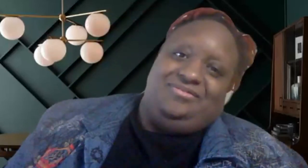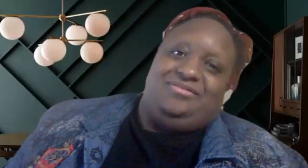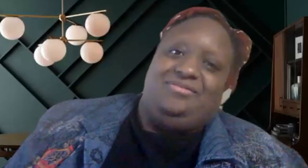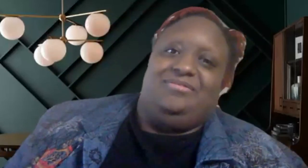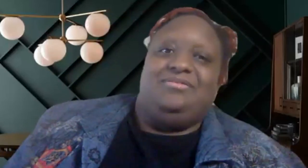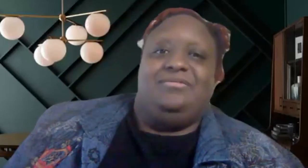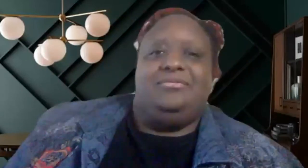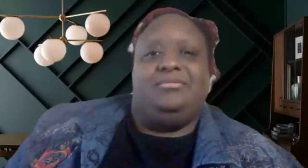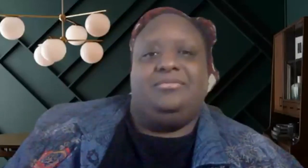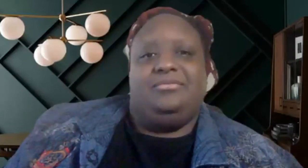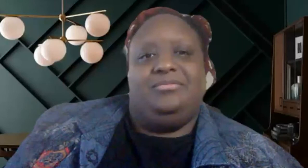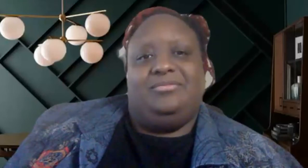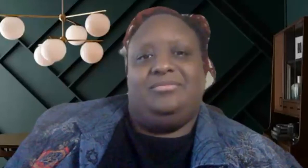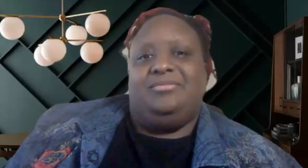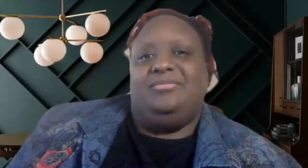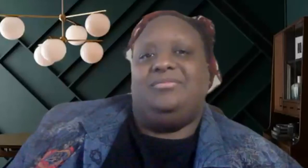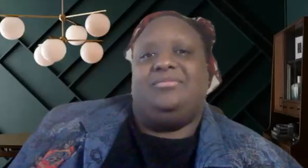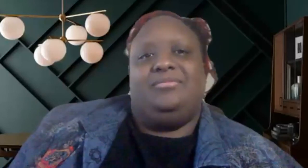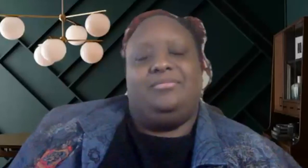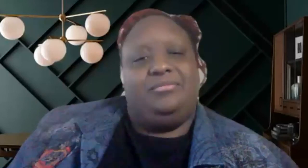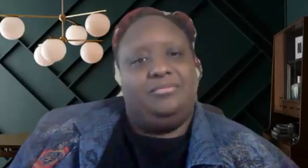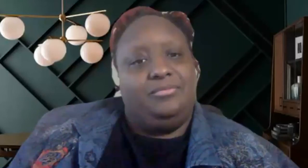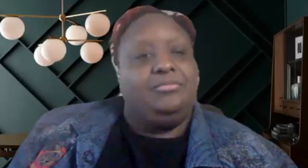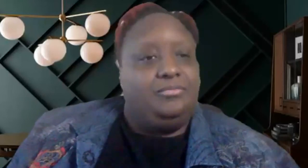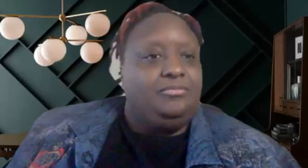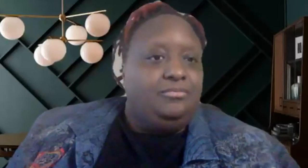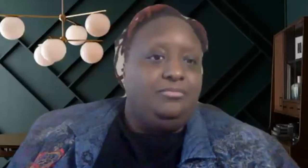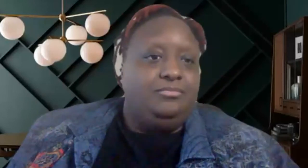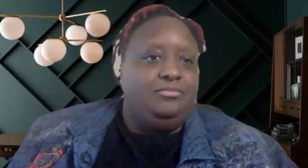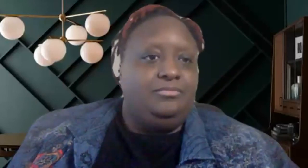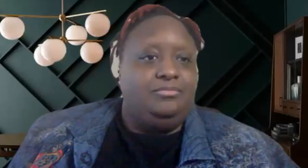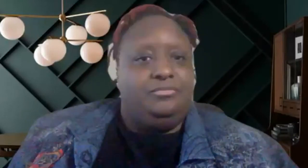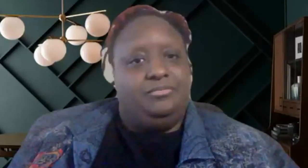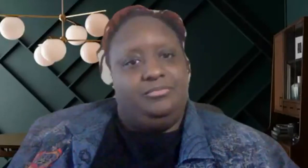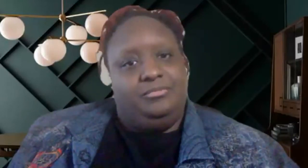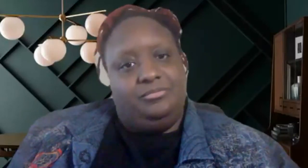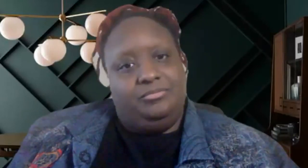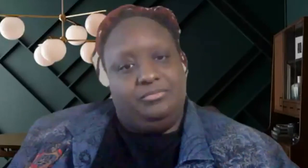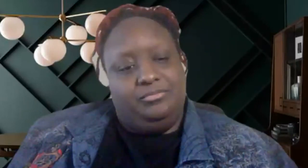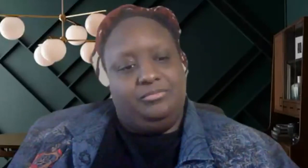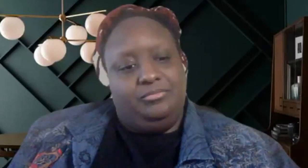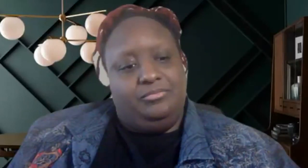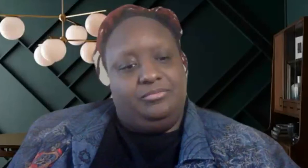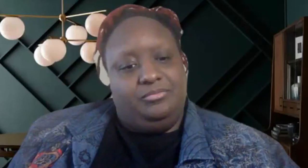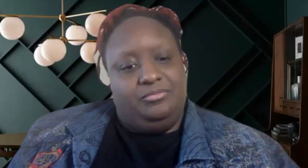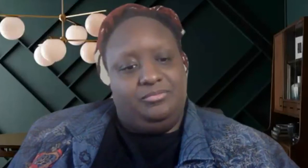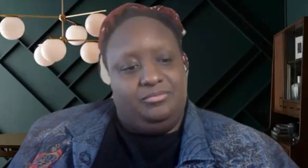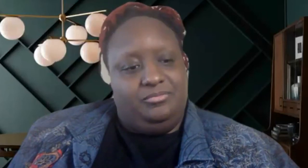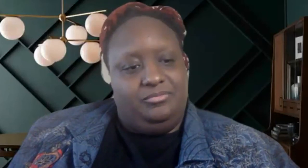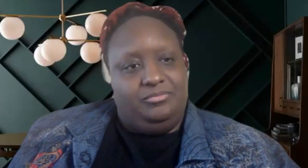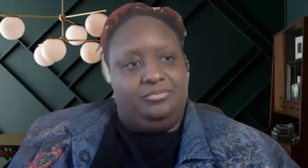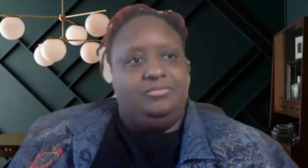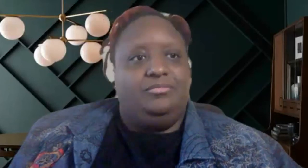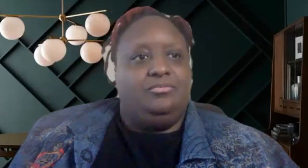comments, and just wonderful, wonderful. And so I'm gonna remind everyone that you can put questions in the